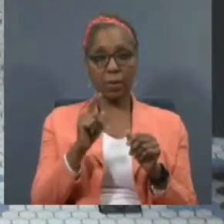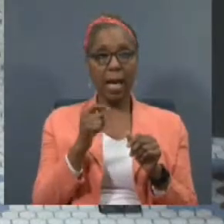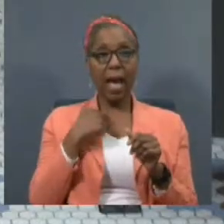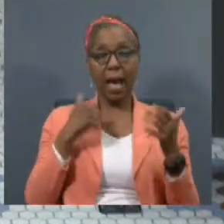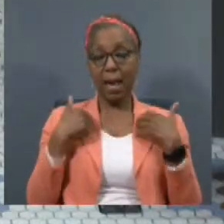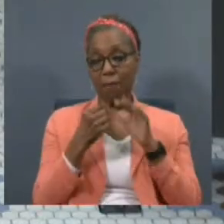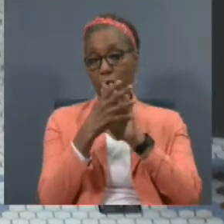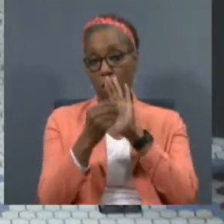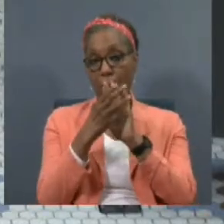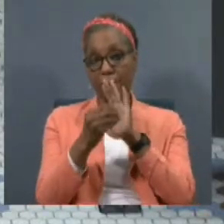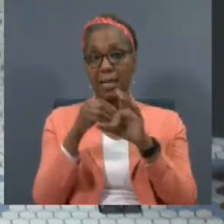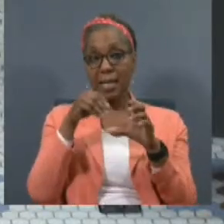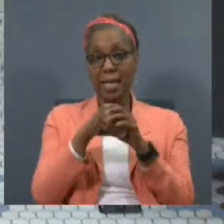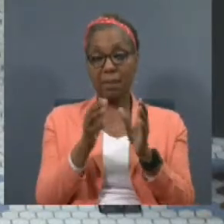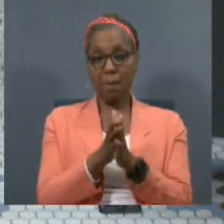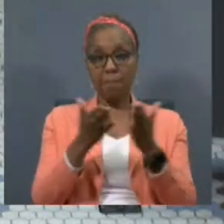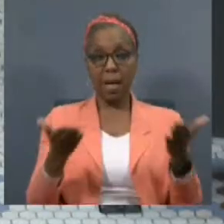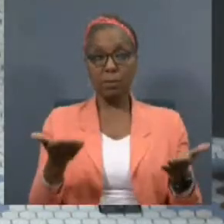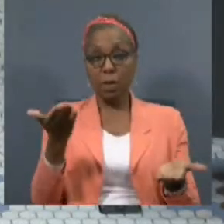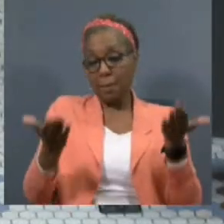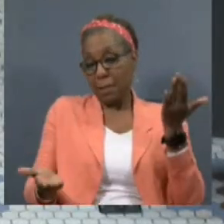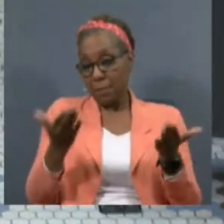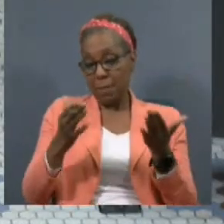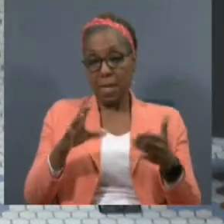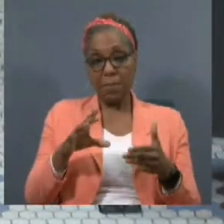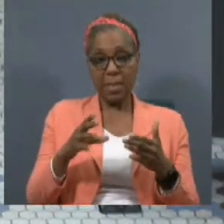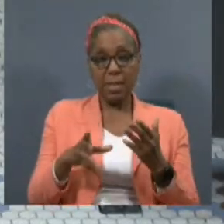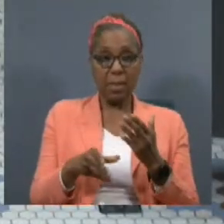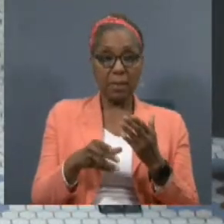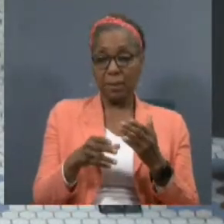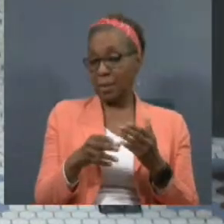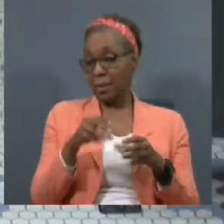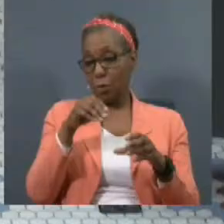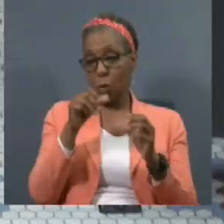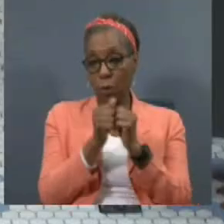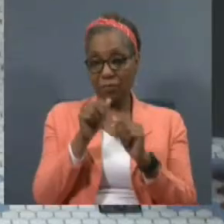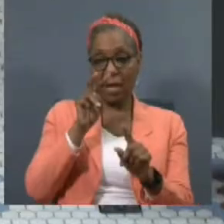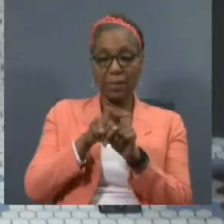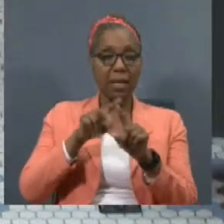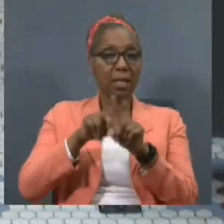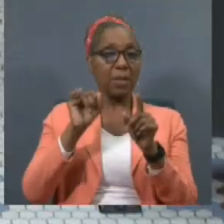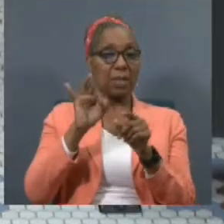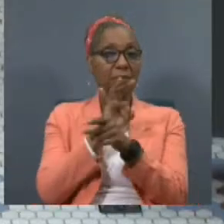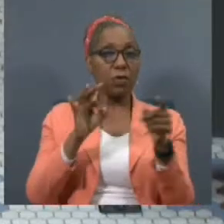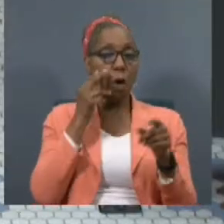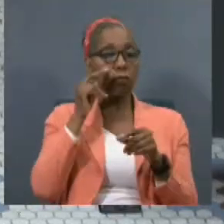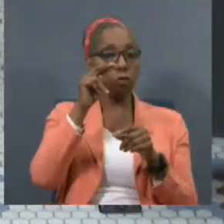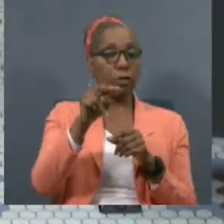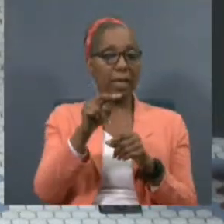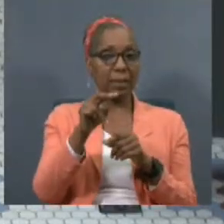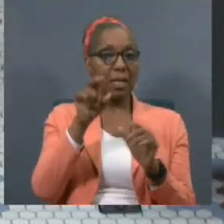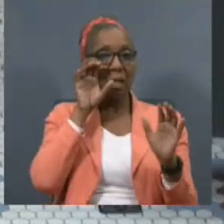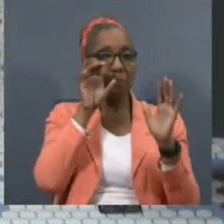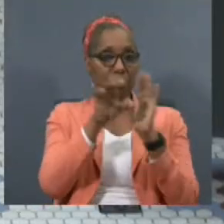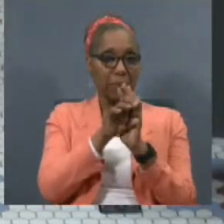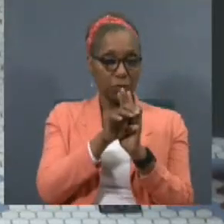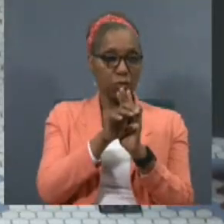got a copy of it here in the binder, it may have been attached to applications, but if you look at there's an illustration of